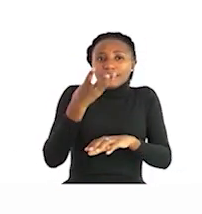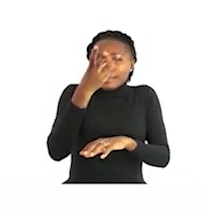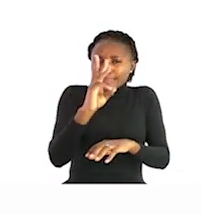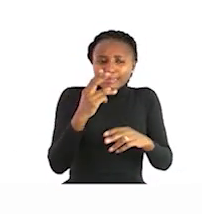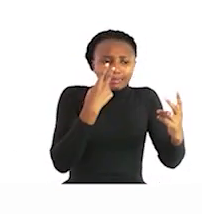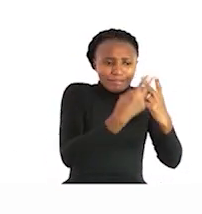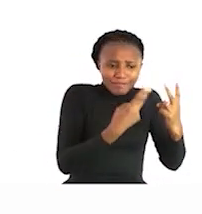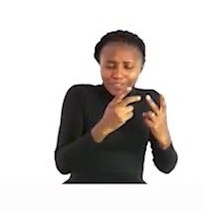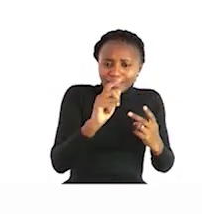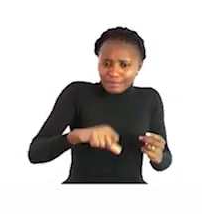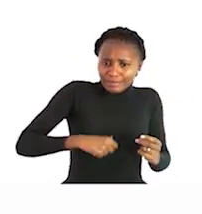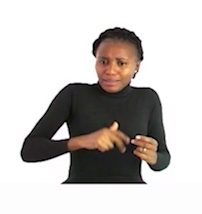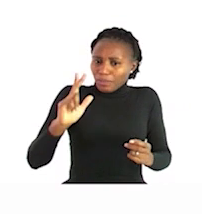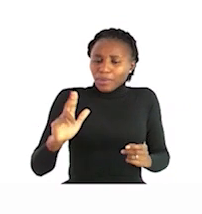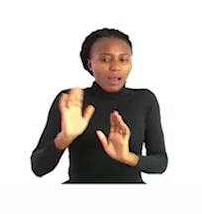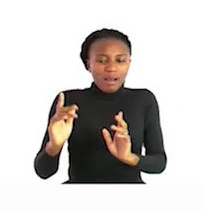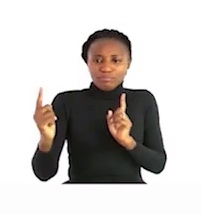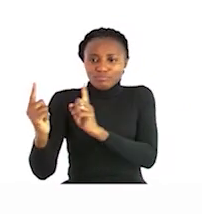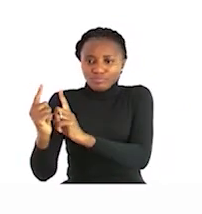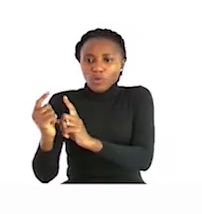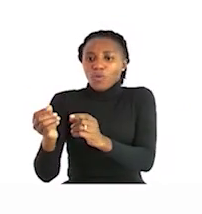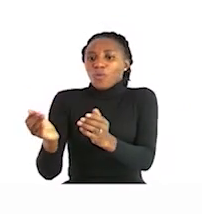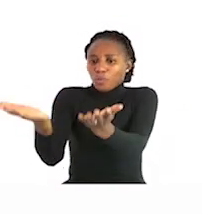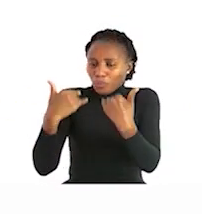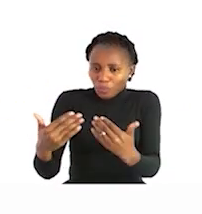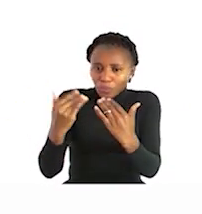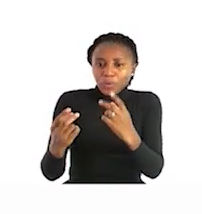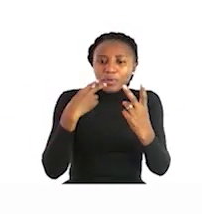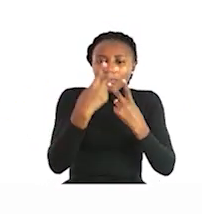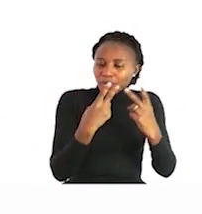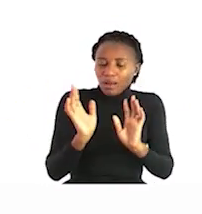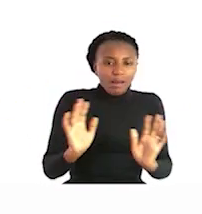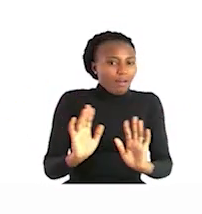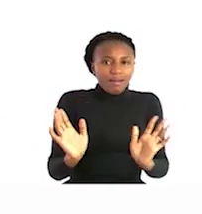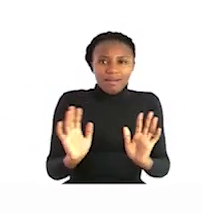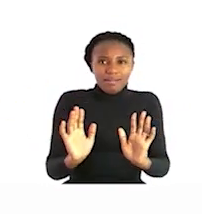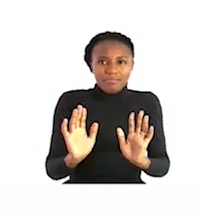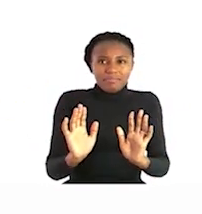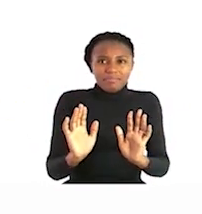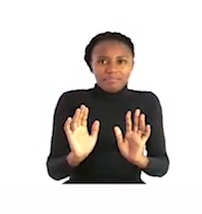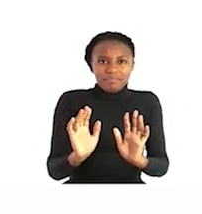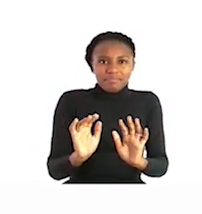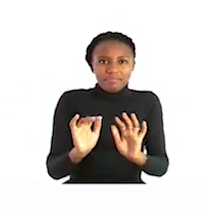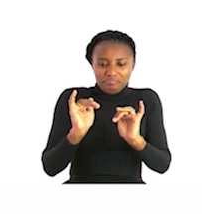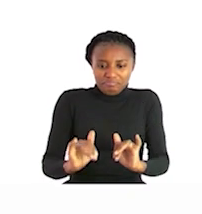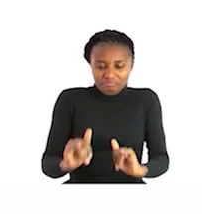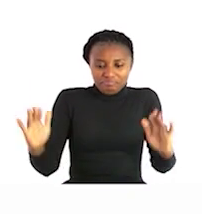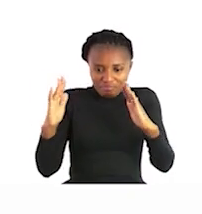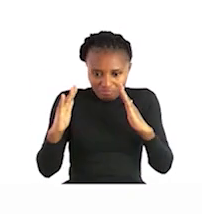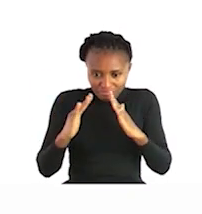Number 6, don't visit other people and don't invite them to visit you if they are said to